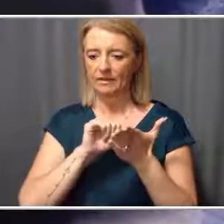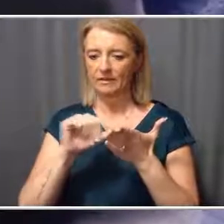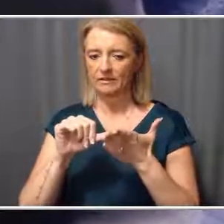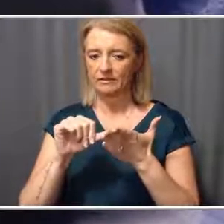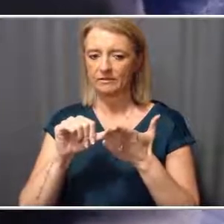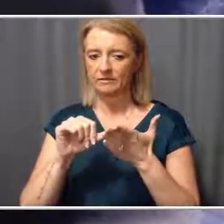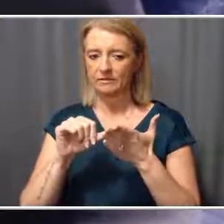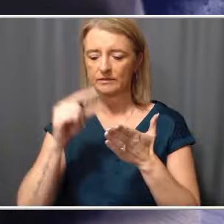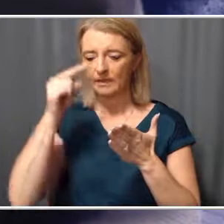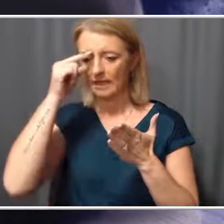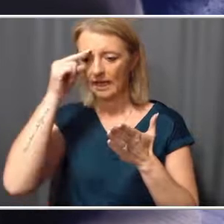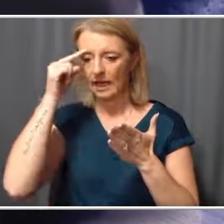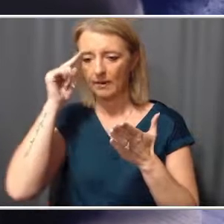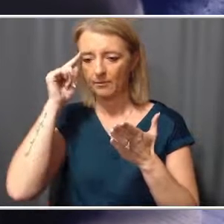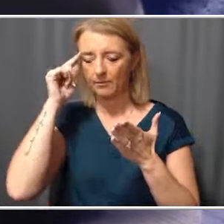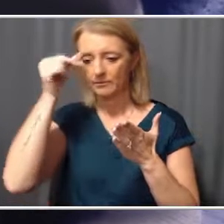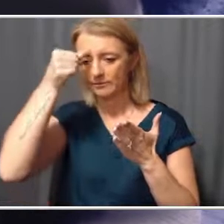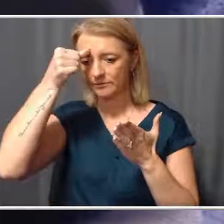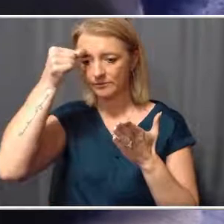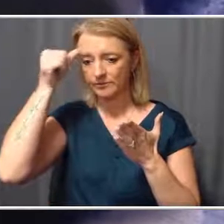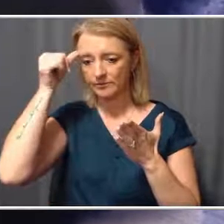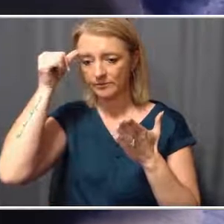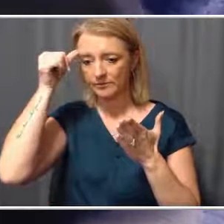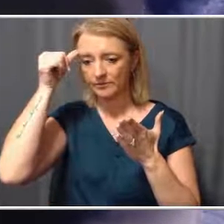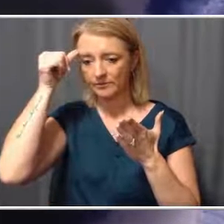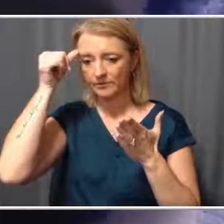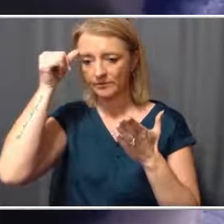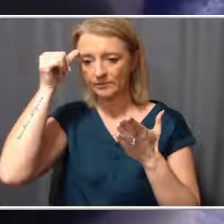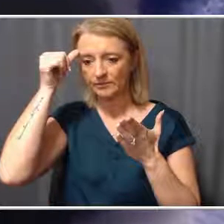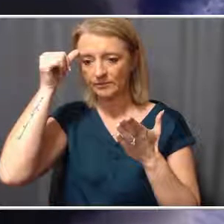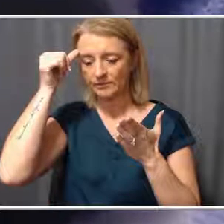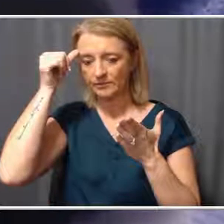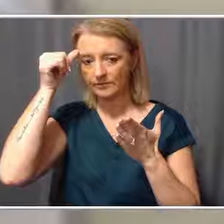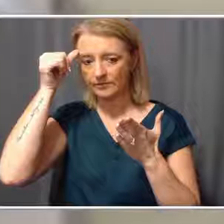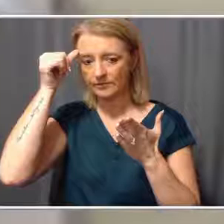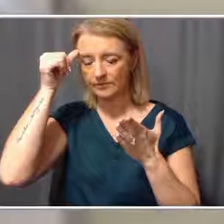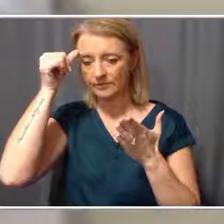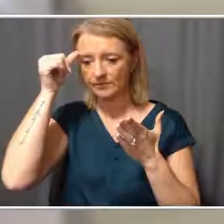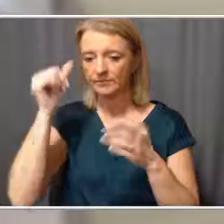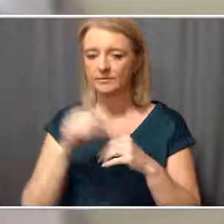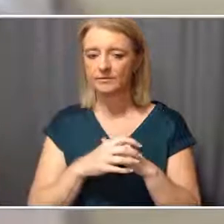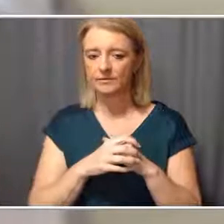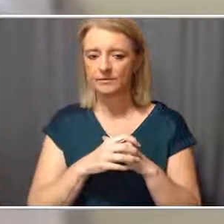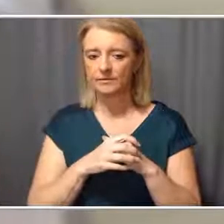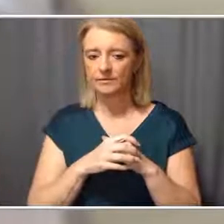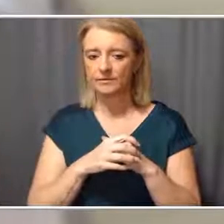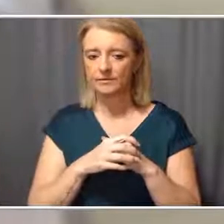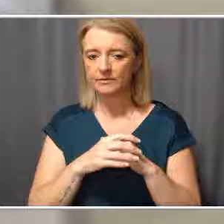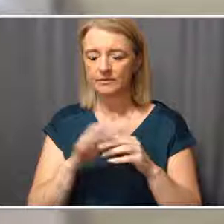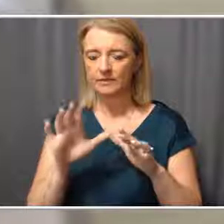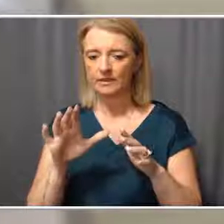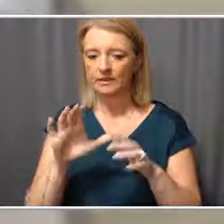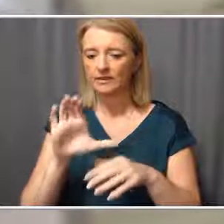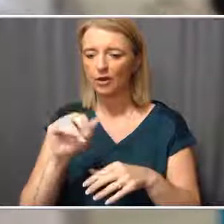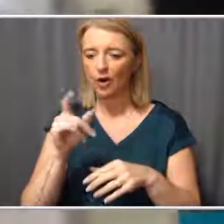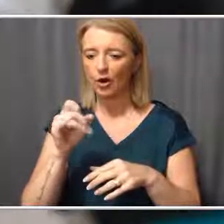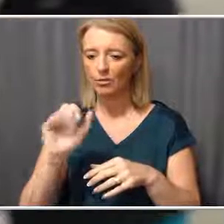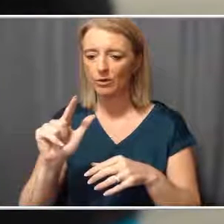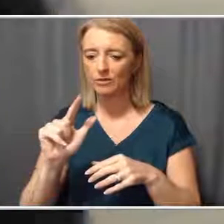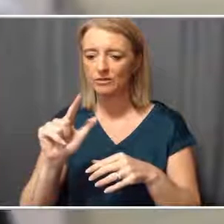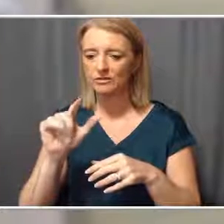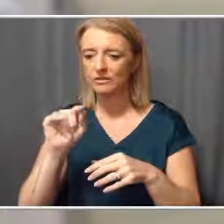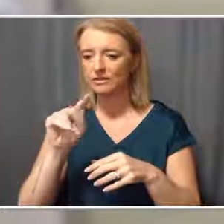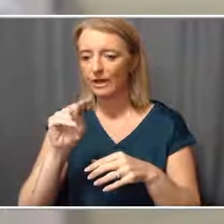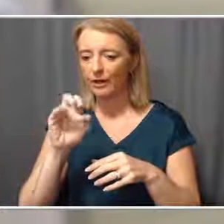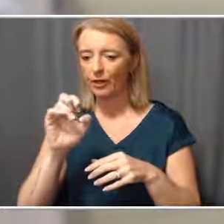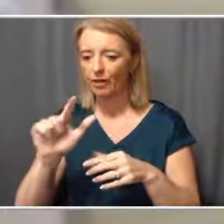5 months ago. Welcome. Thank you. Dr. David McGee was her surgeon. He's a plastic surgeon and a hand surgeon specialist here